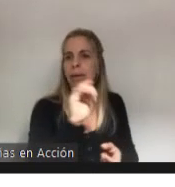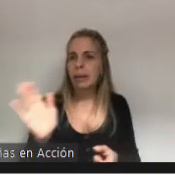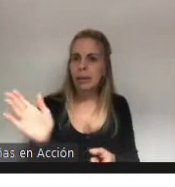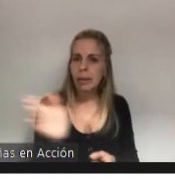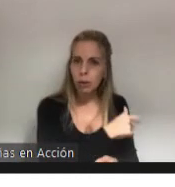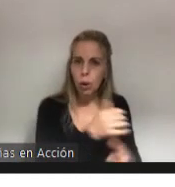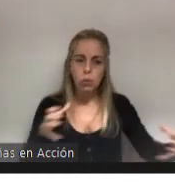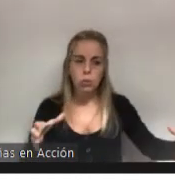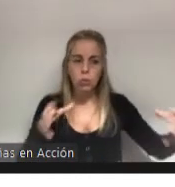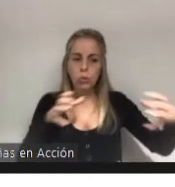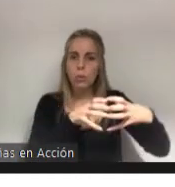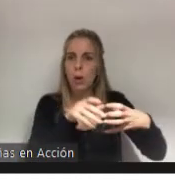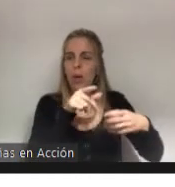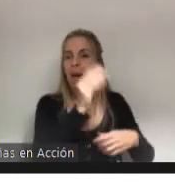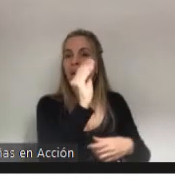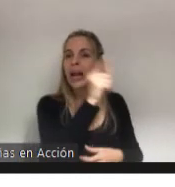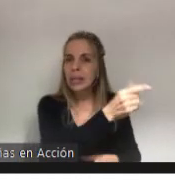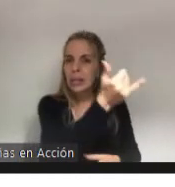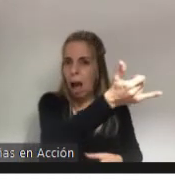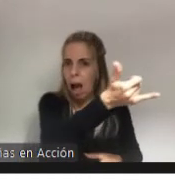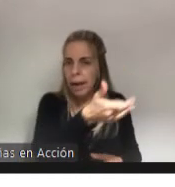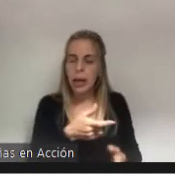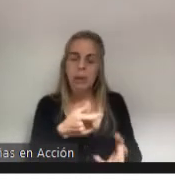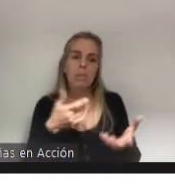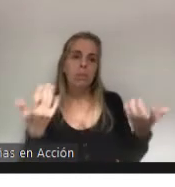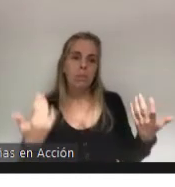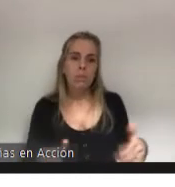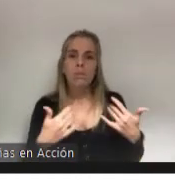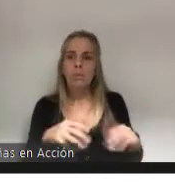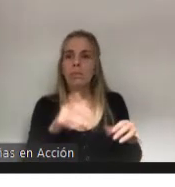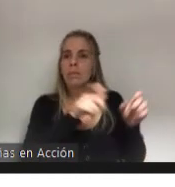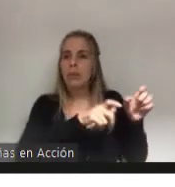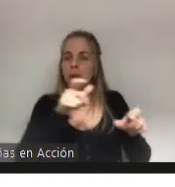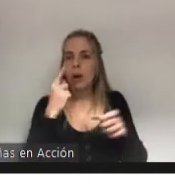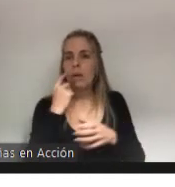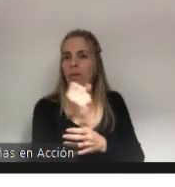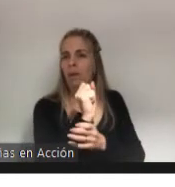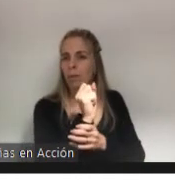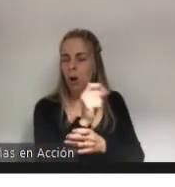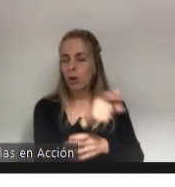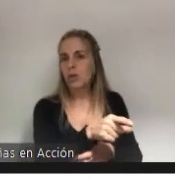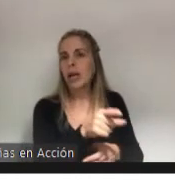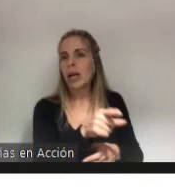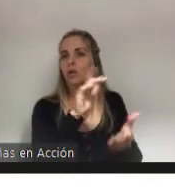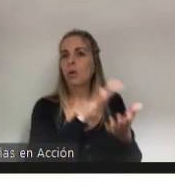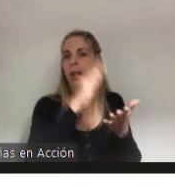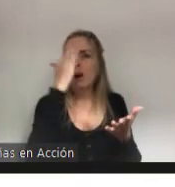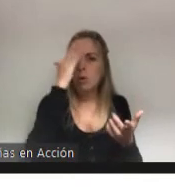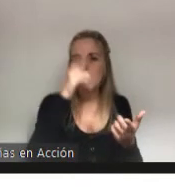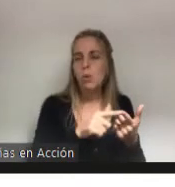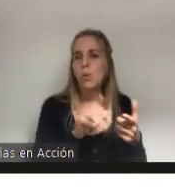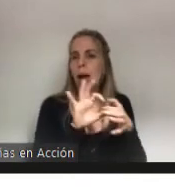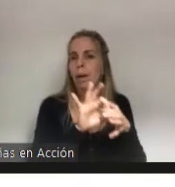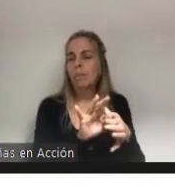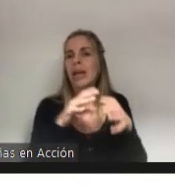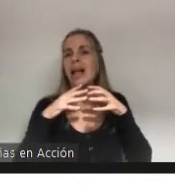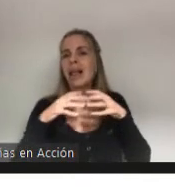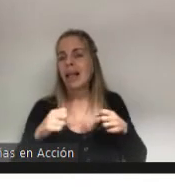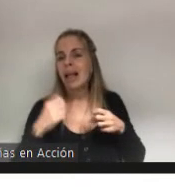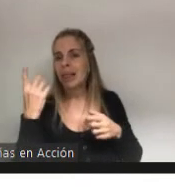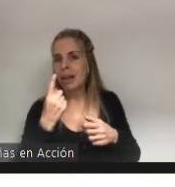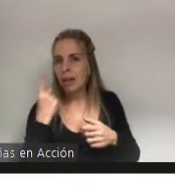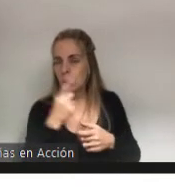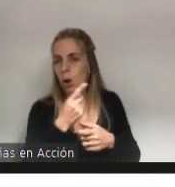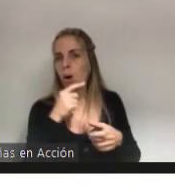a major group in Brazil that invests quite heavily in culture, with the